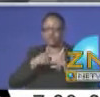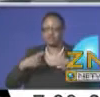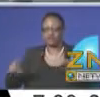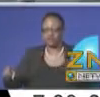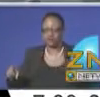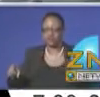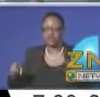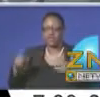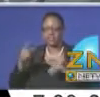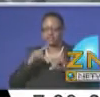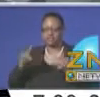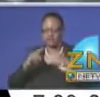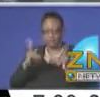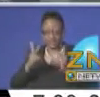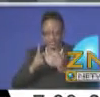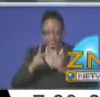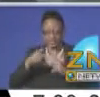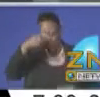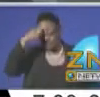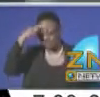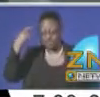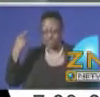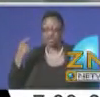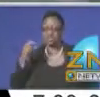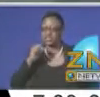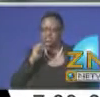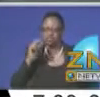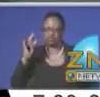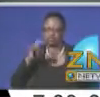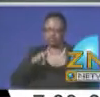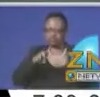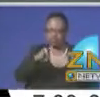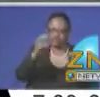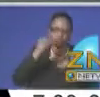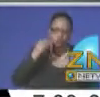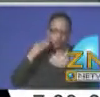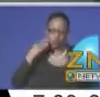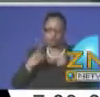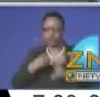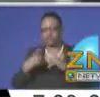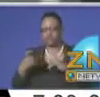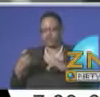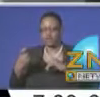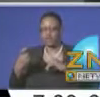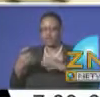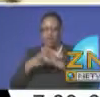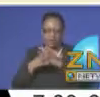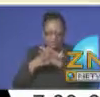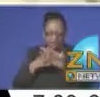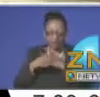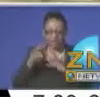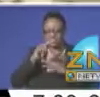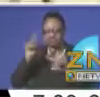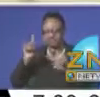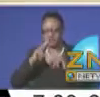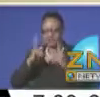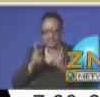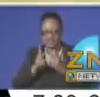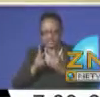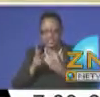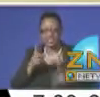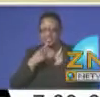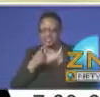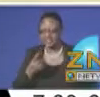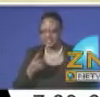$92 million in 2019, de Aguilar said the airline continued seeing that figure soar. The previous passenger service system to the new system